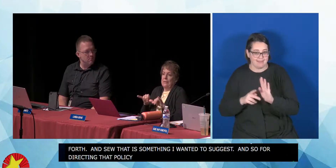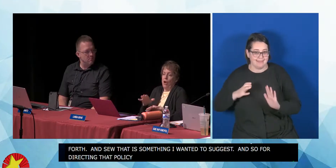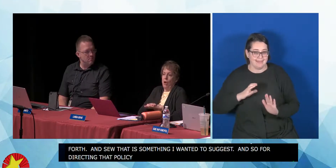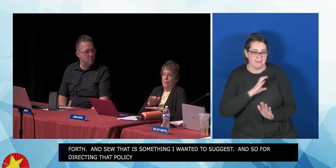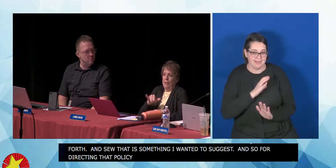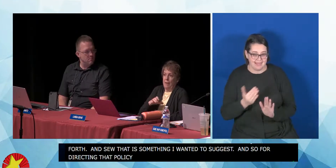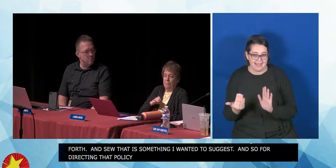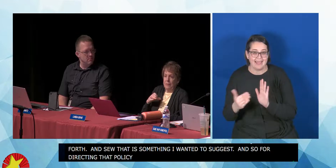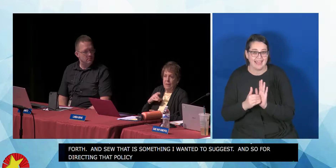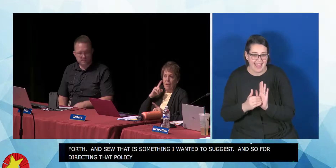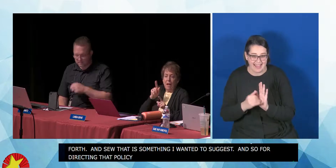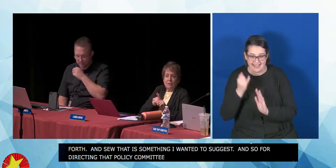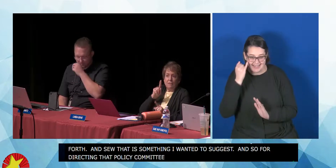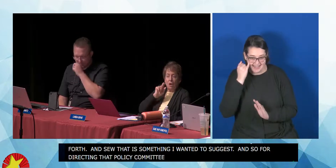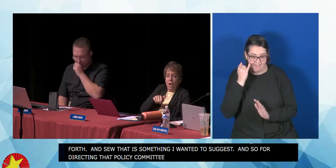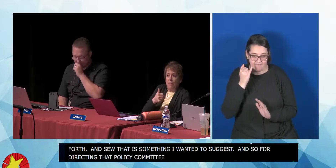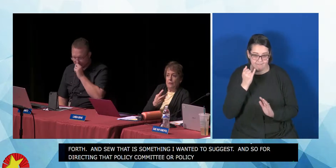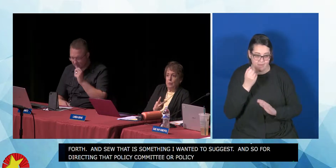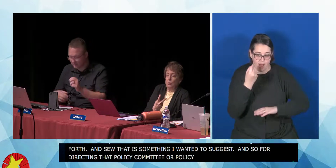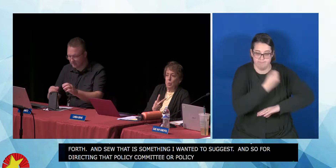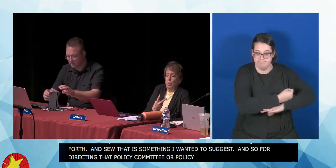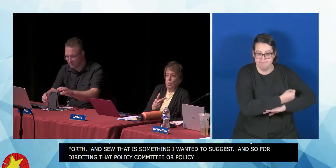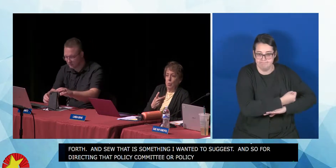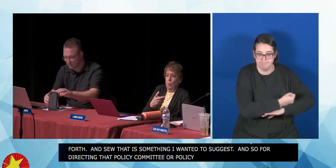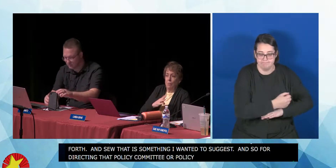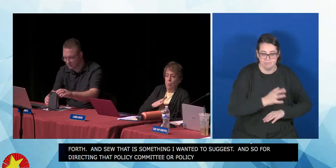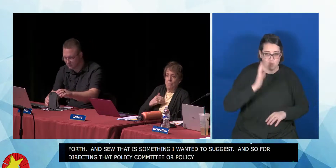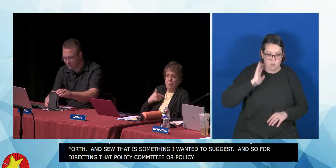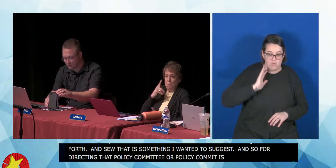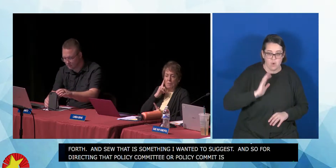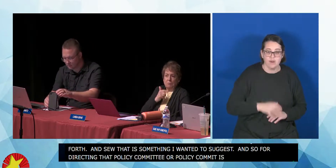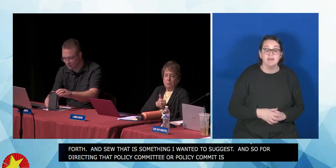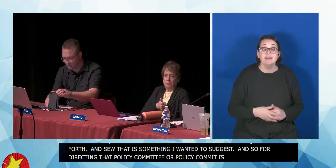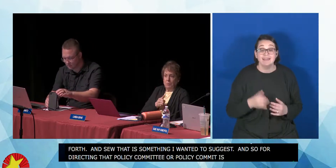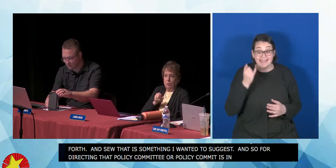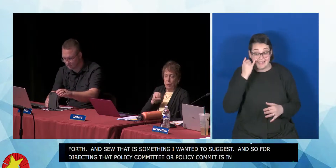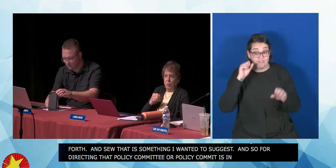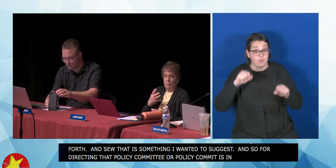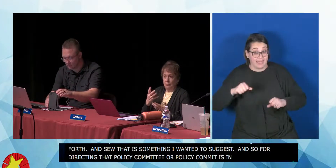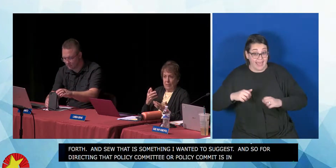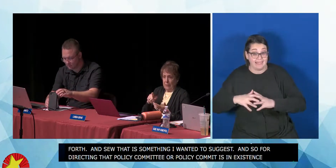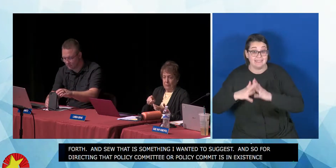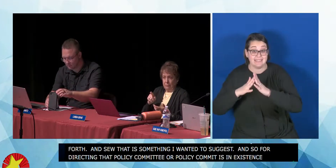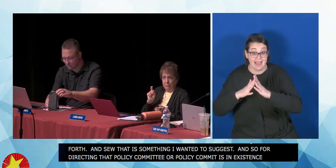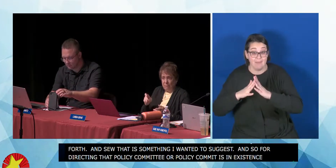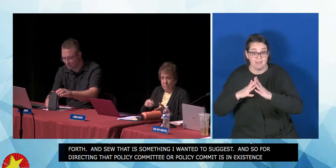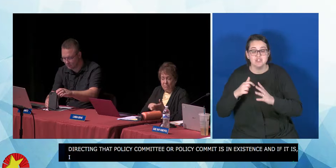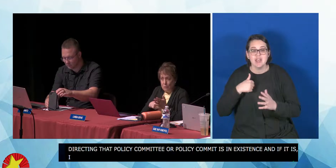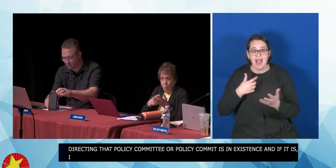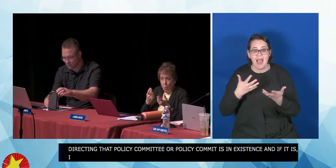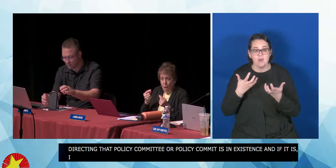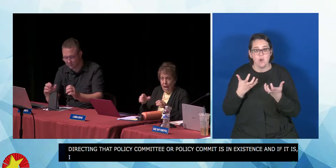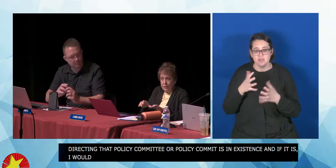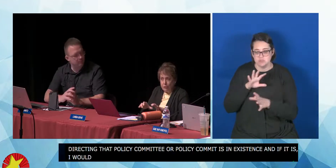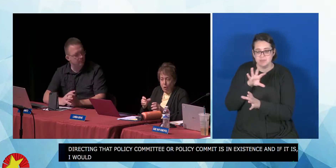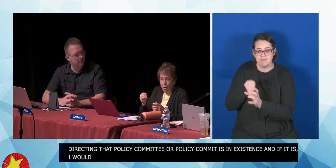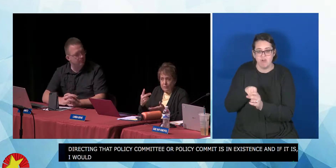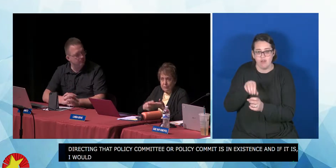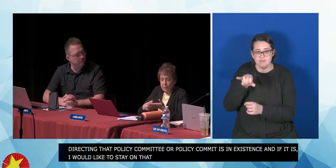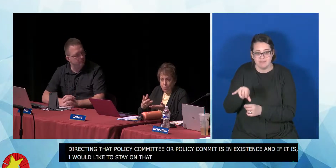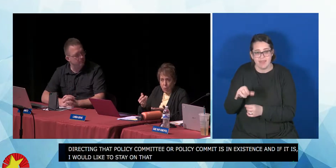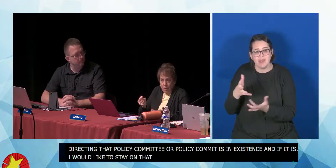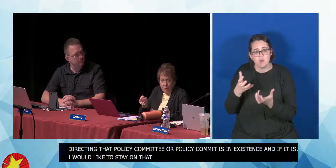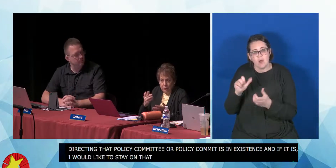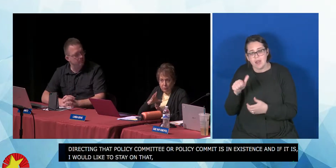doesn't currently exist. And if we could, then I would like to stay on that and have a couple other board members join